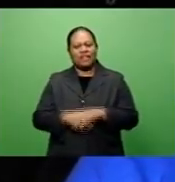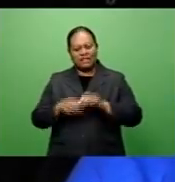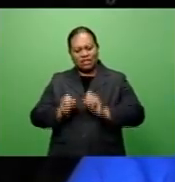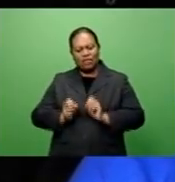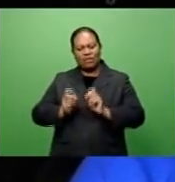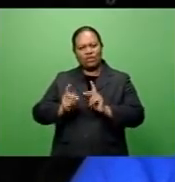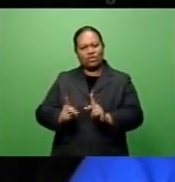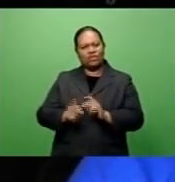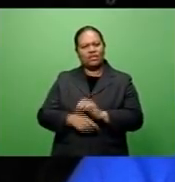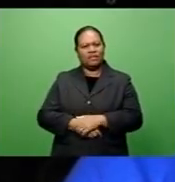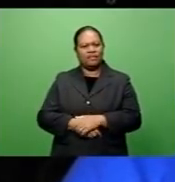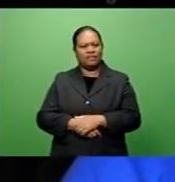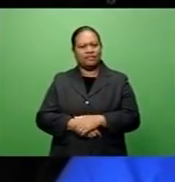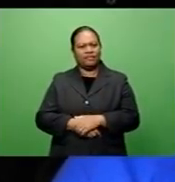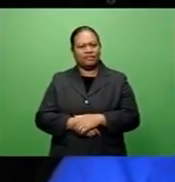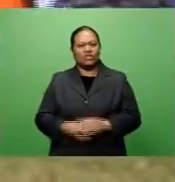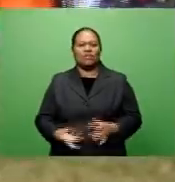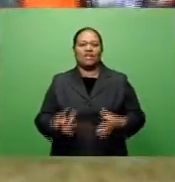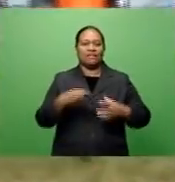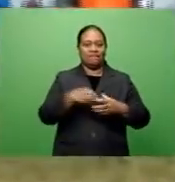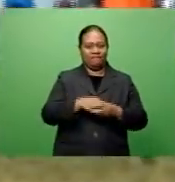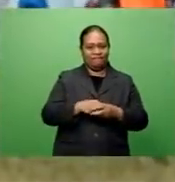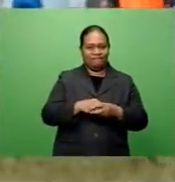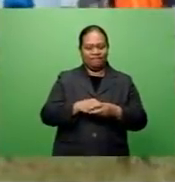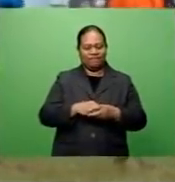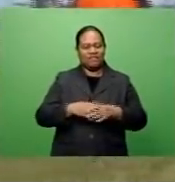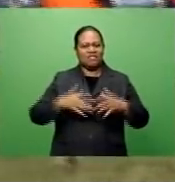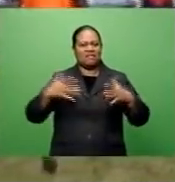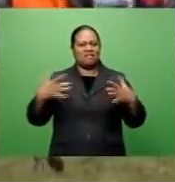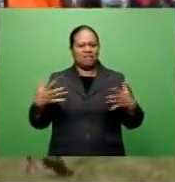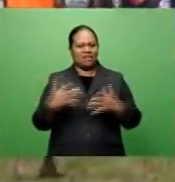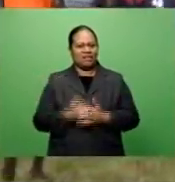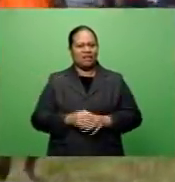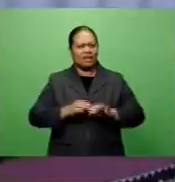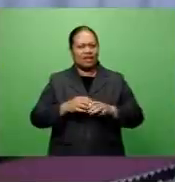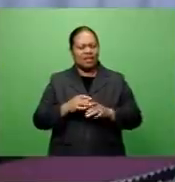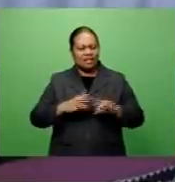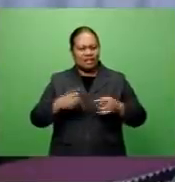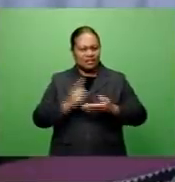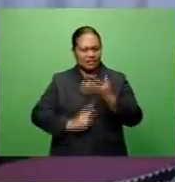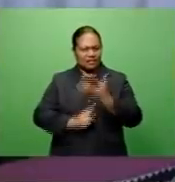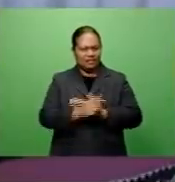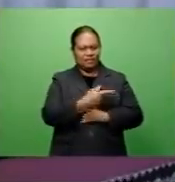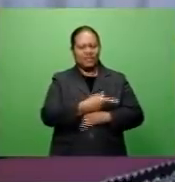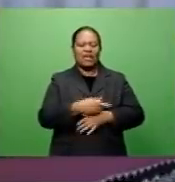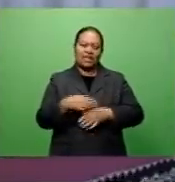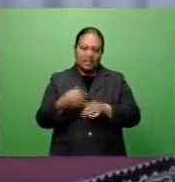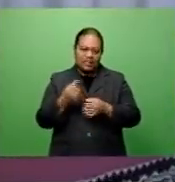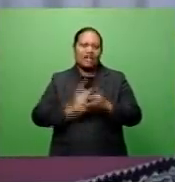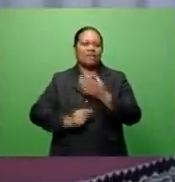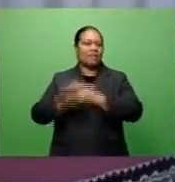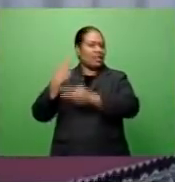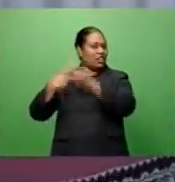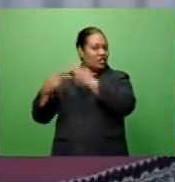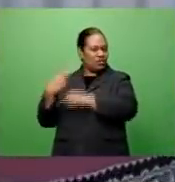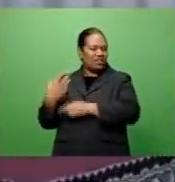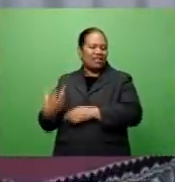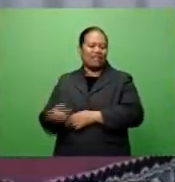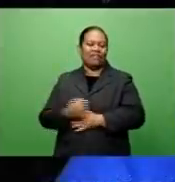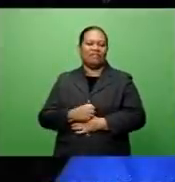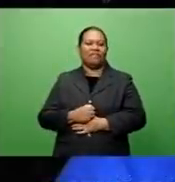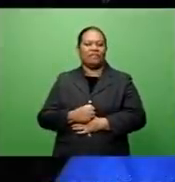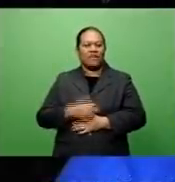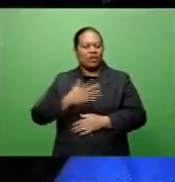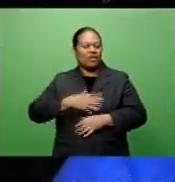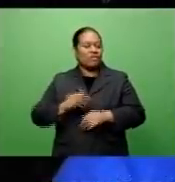to actually be a part of something really big like this. Touch rugby runs in the family for this youngster. I wanted to be the